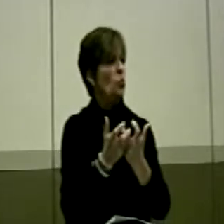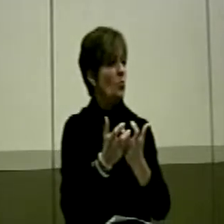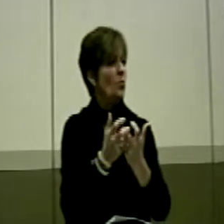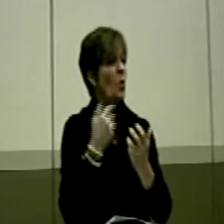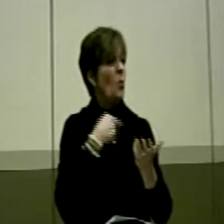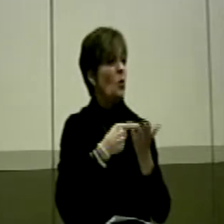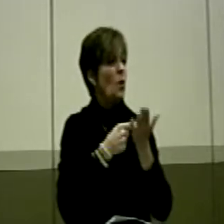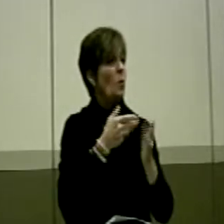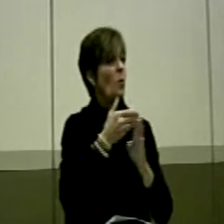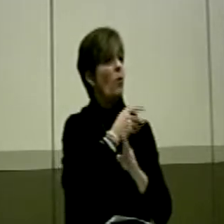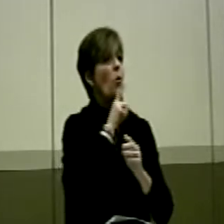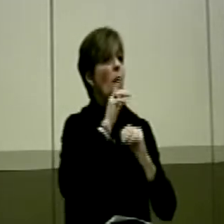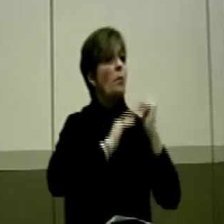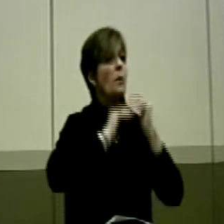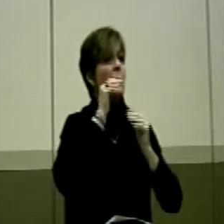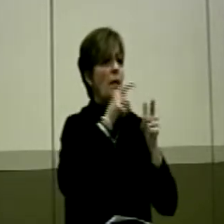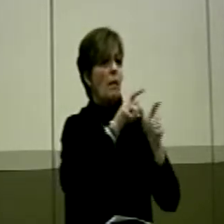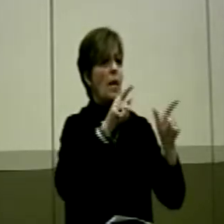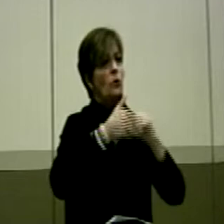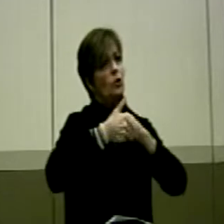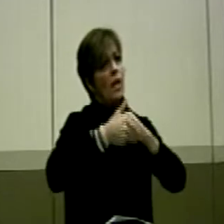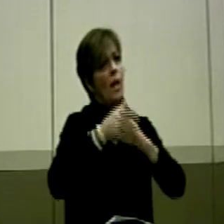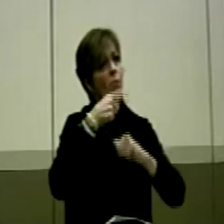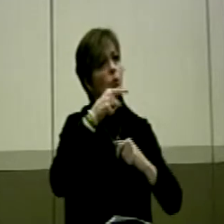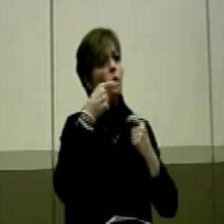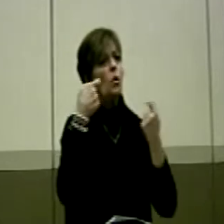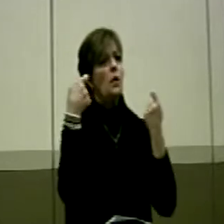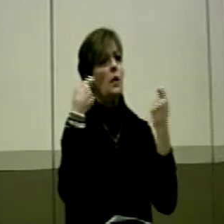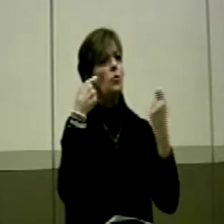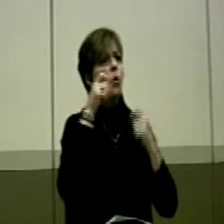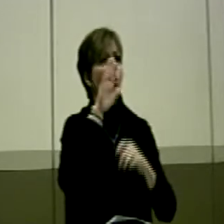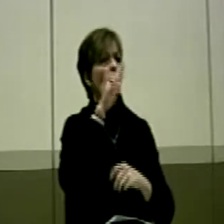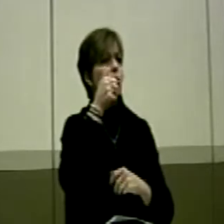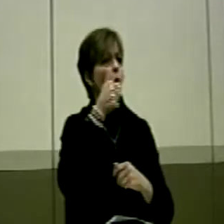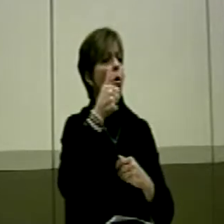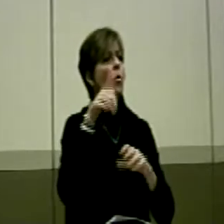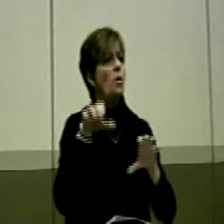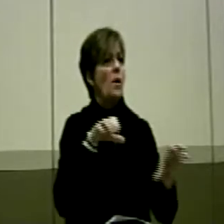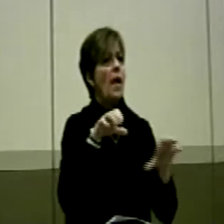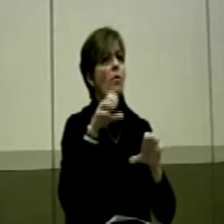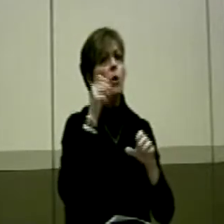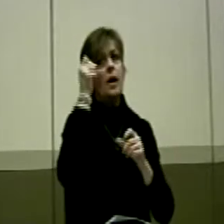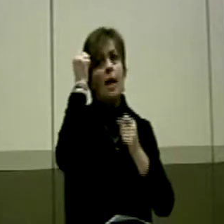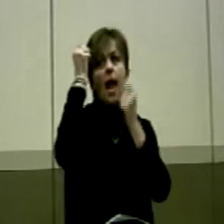help you control your own behavior and to understand your behavior and others' behavior and feelings.